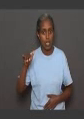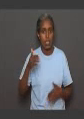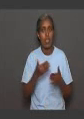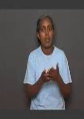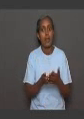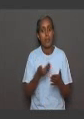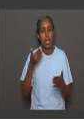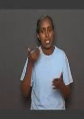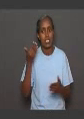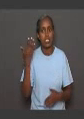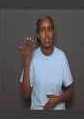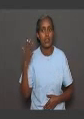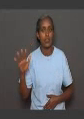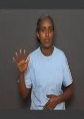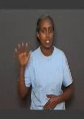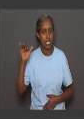xy minus